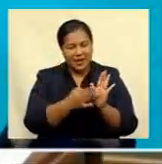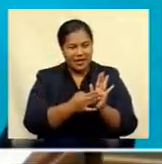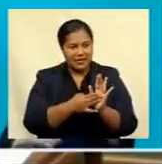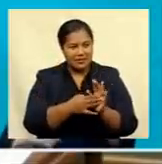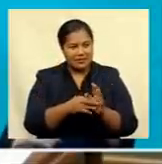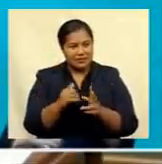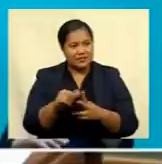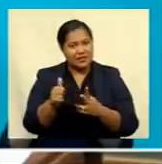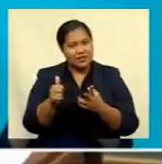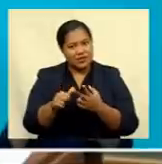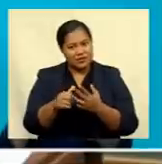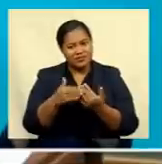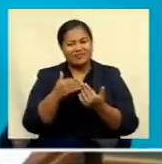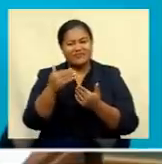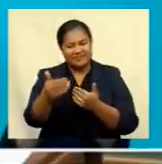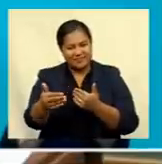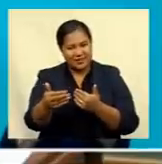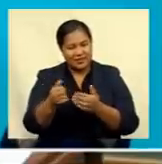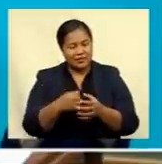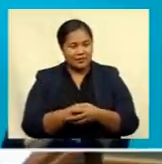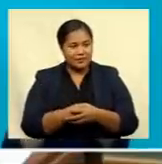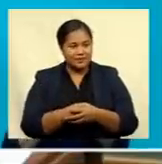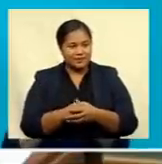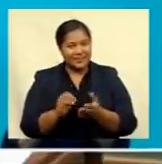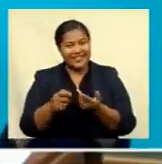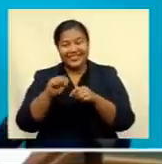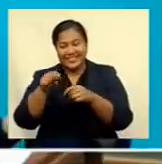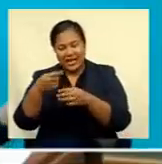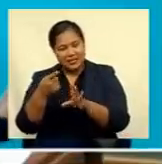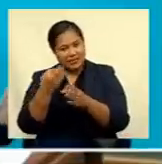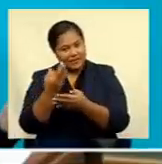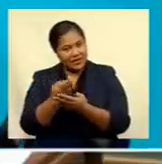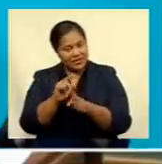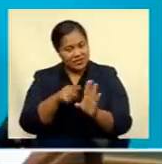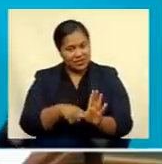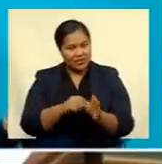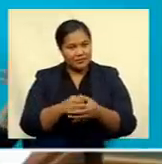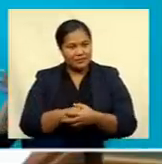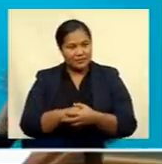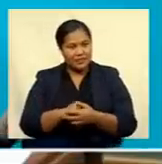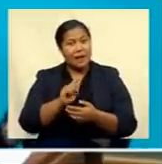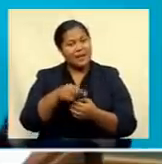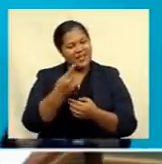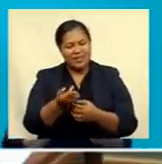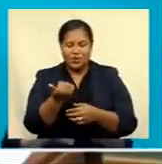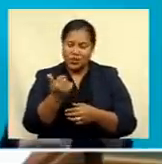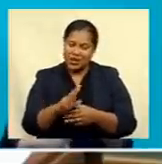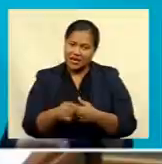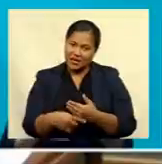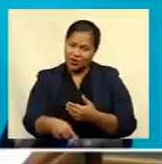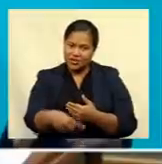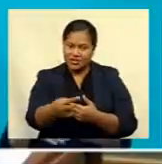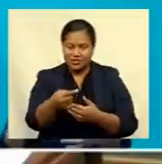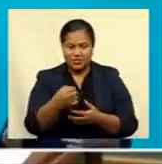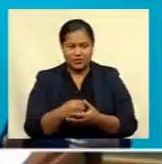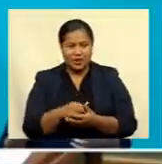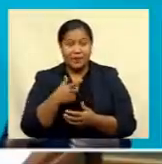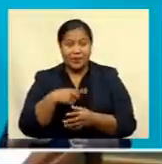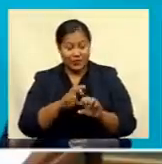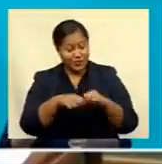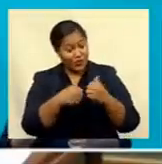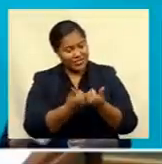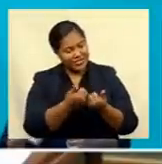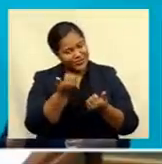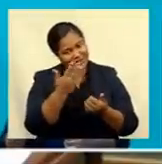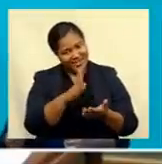Nalawa, probably that will go into the next financial year as well, but that is progressing well, and because of the contracts that have